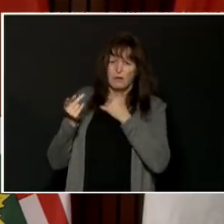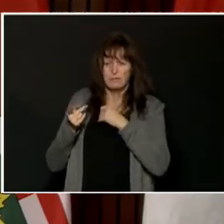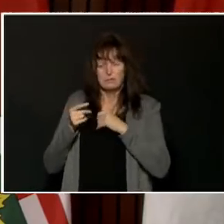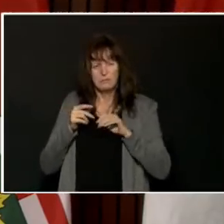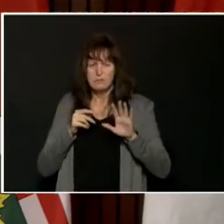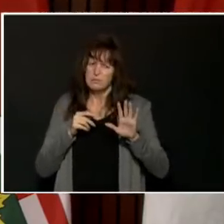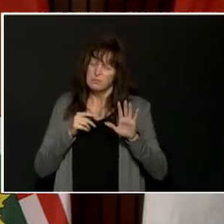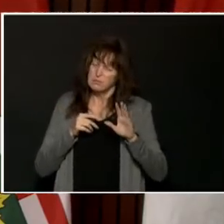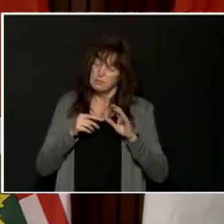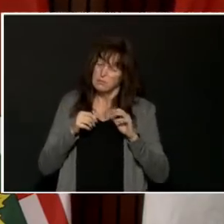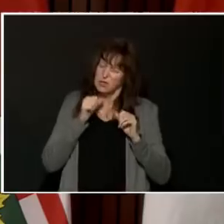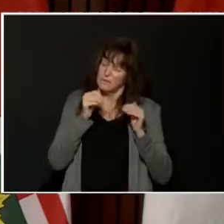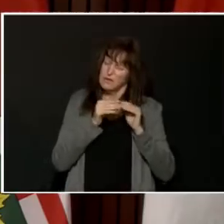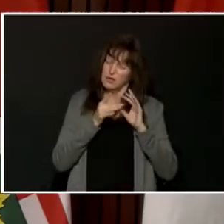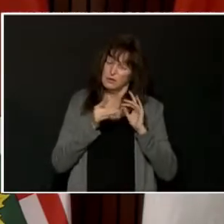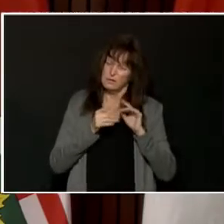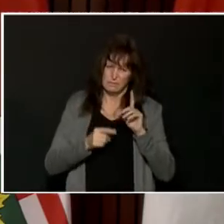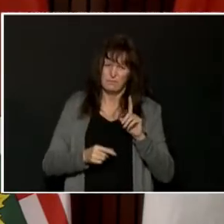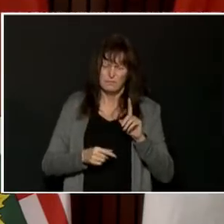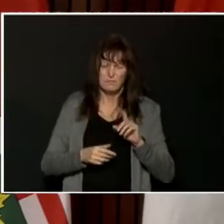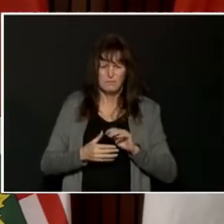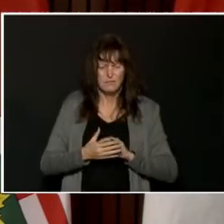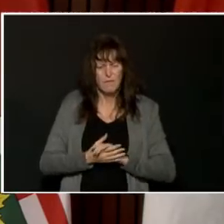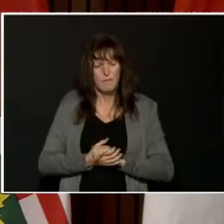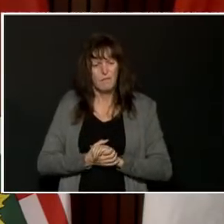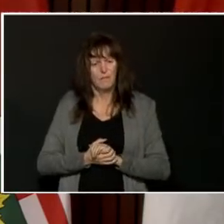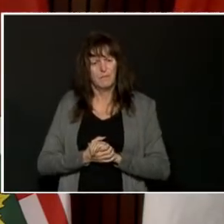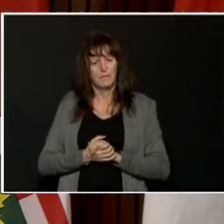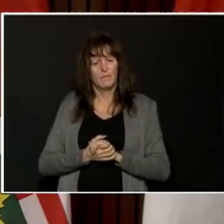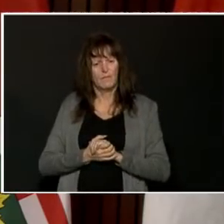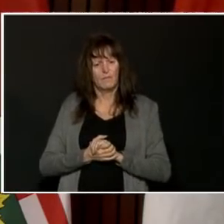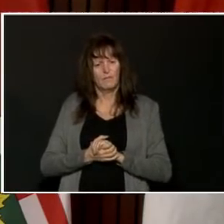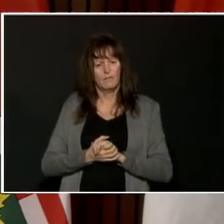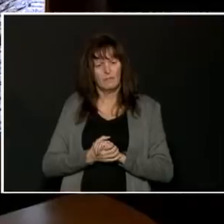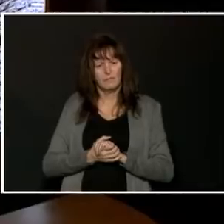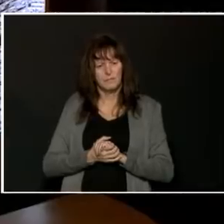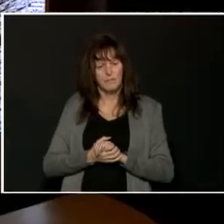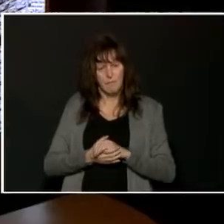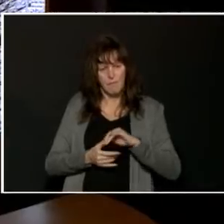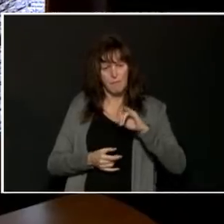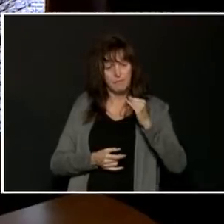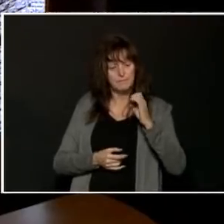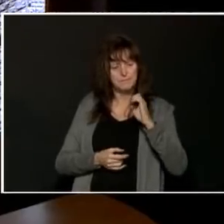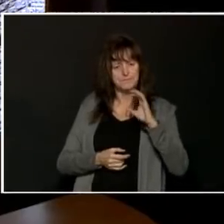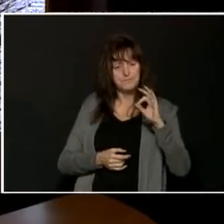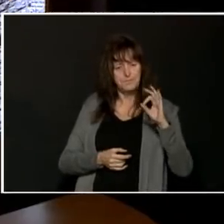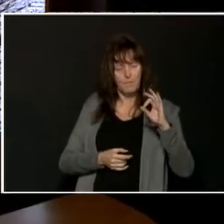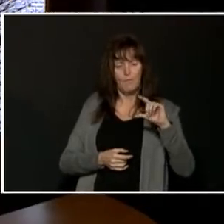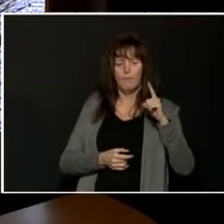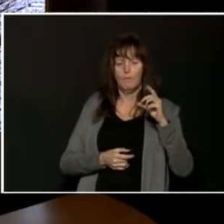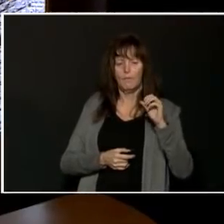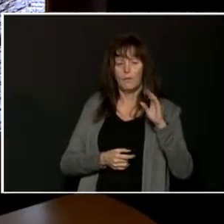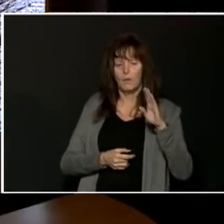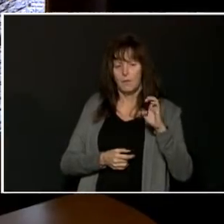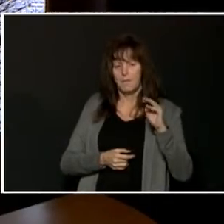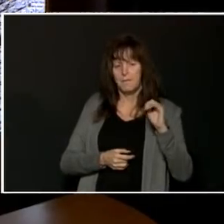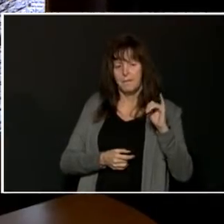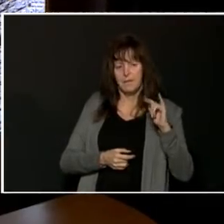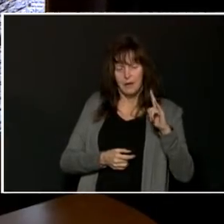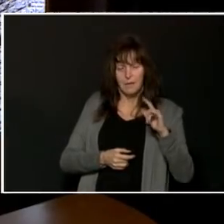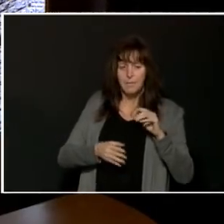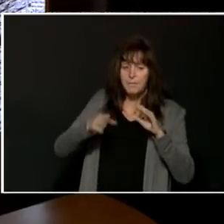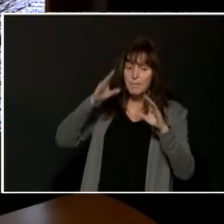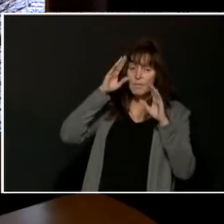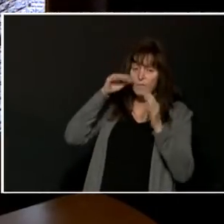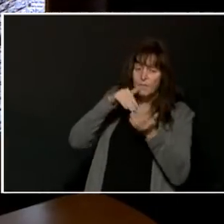Next question. From Jeff Gray at the Globe and Mail. Oh, hi, thanks. Dr. Brown, just